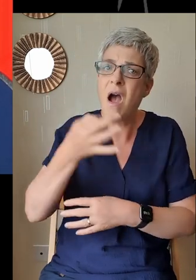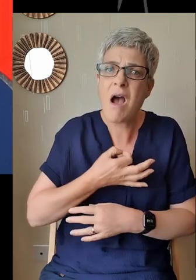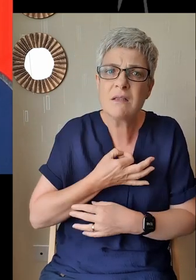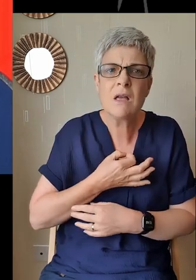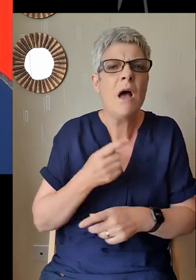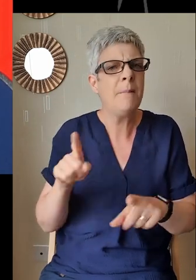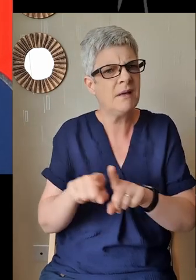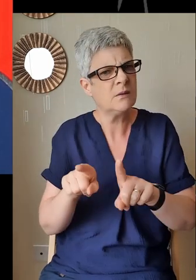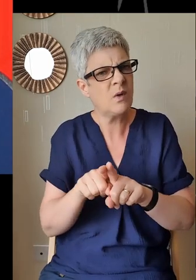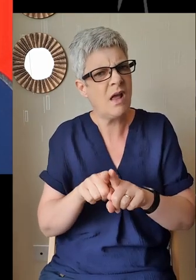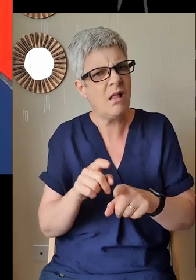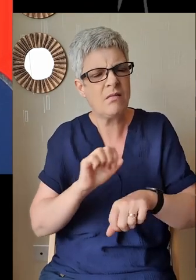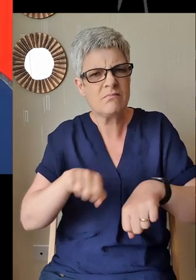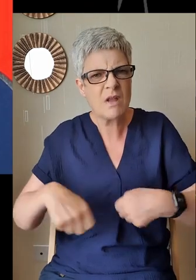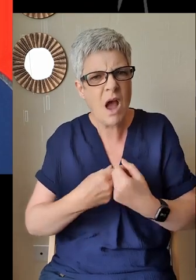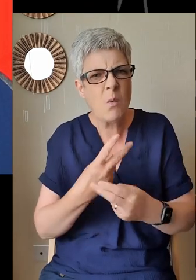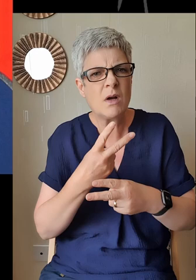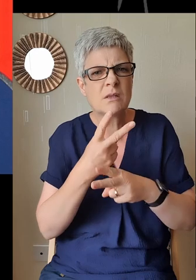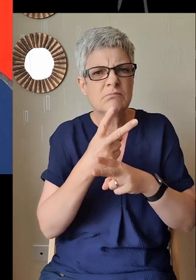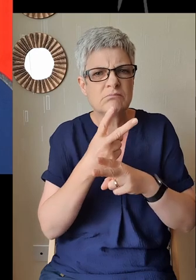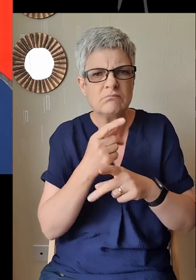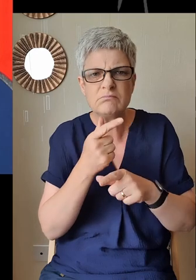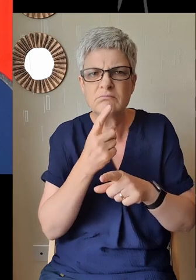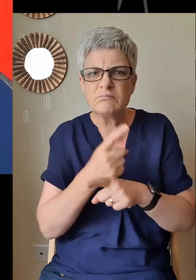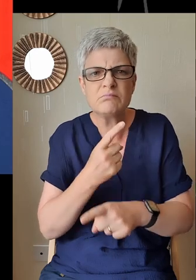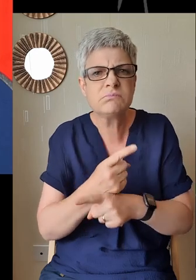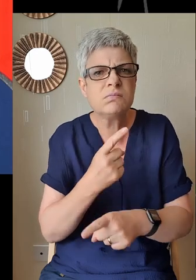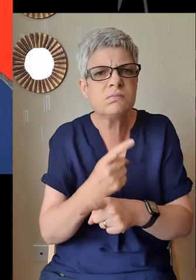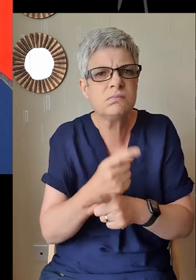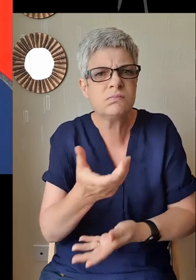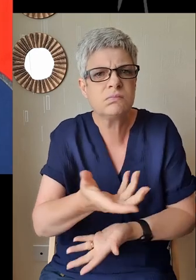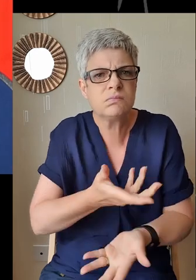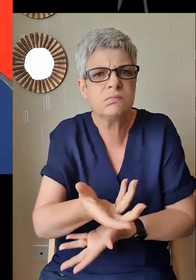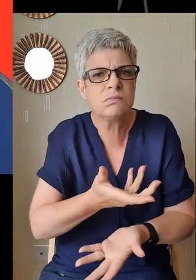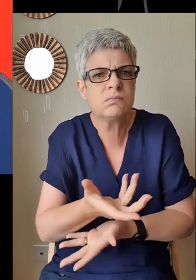our discourse with one another.